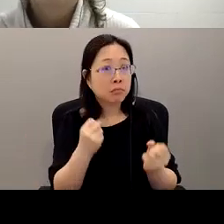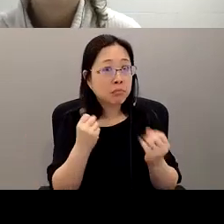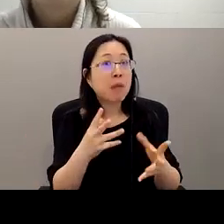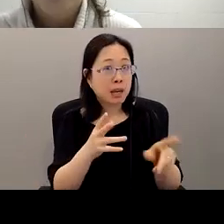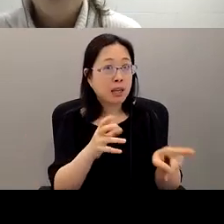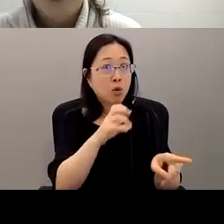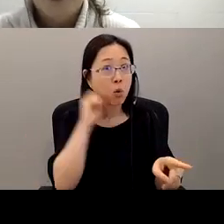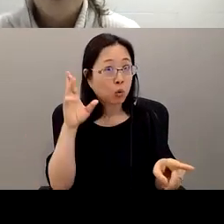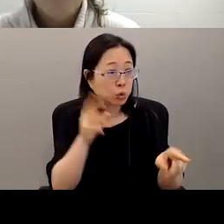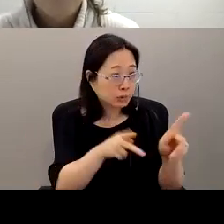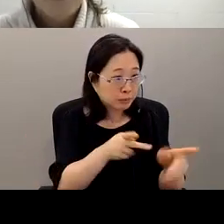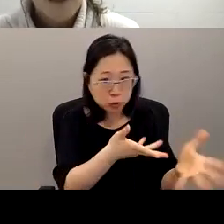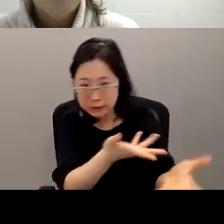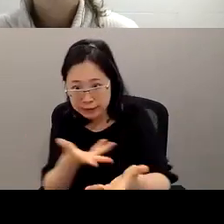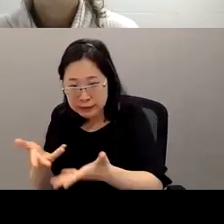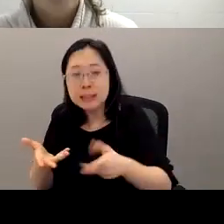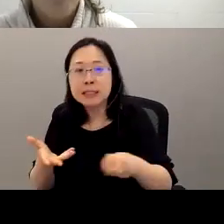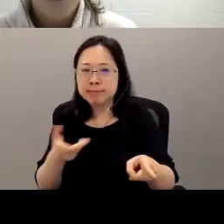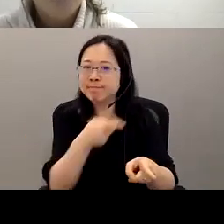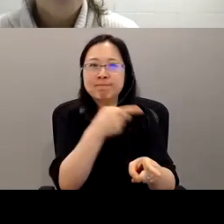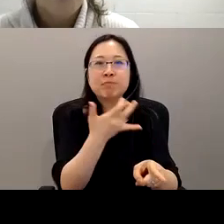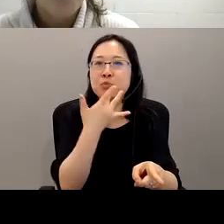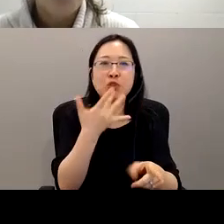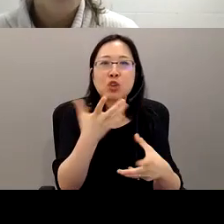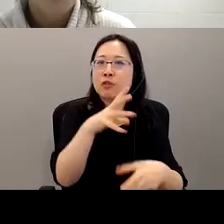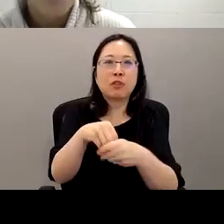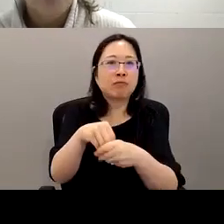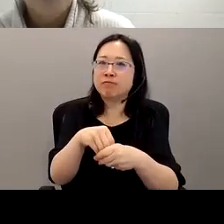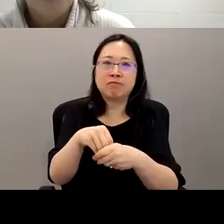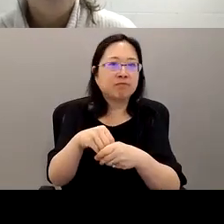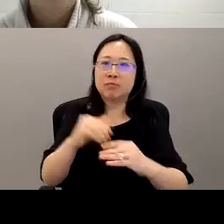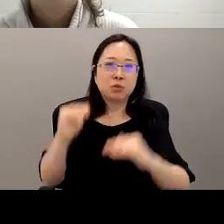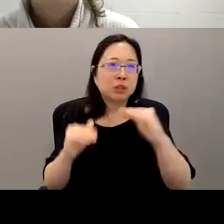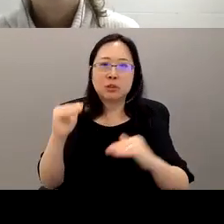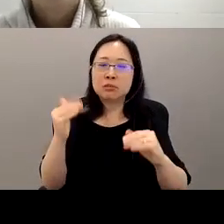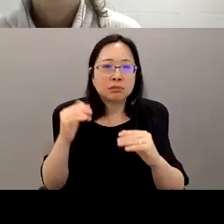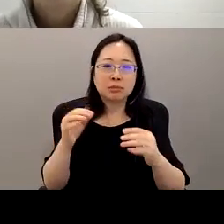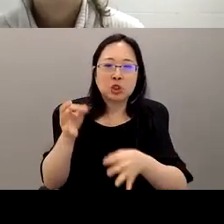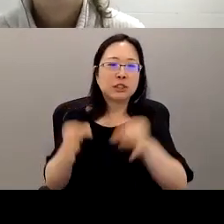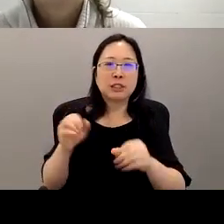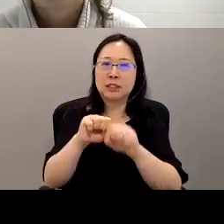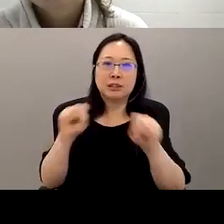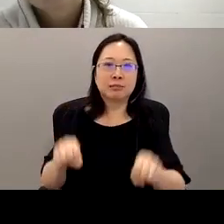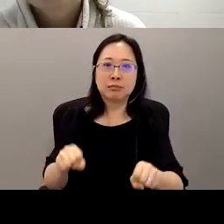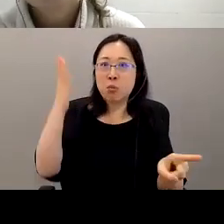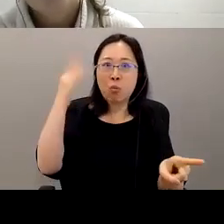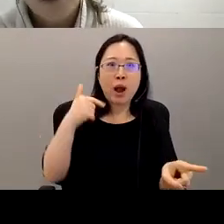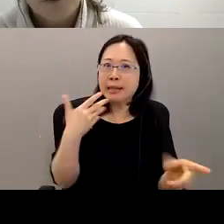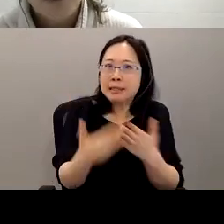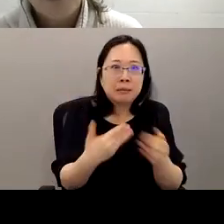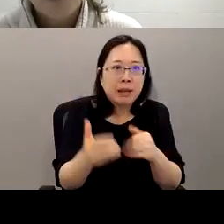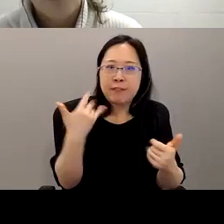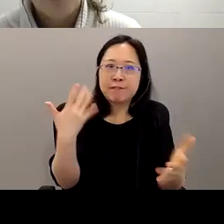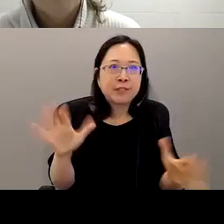to involve the justice system because they did not want to lose the relationship with that person, even if they had taken advantage of them or